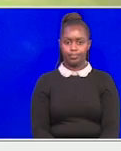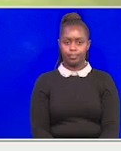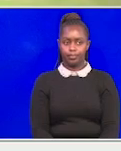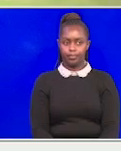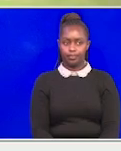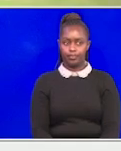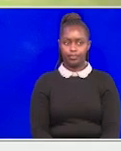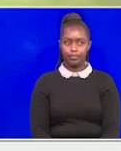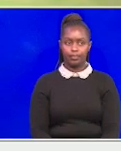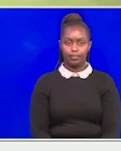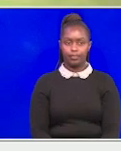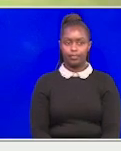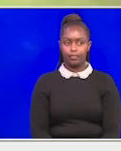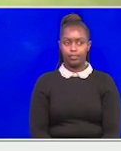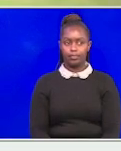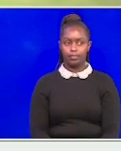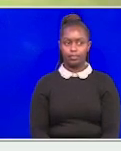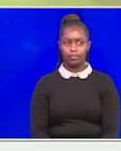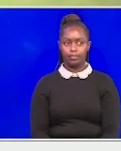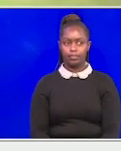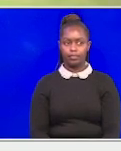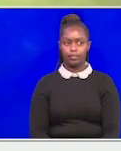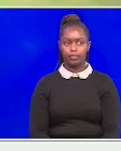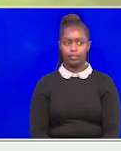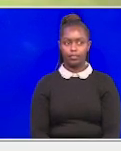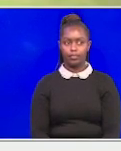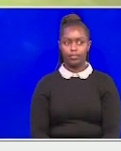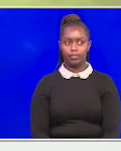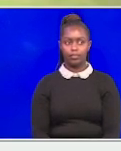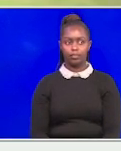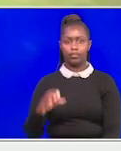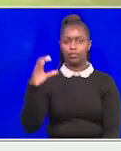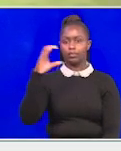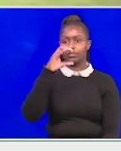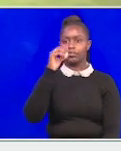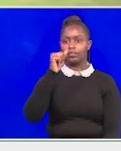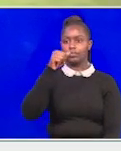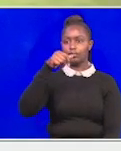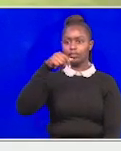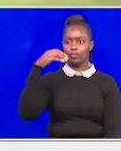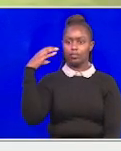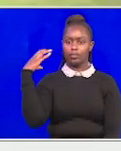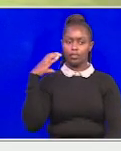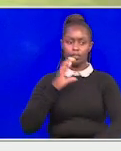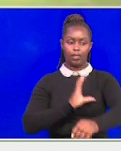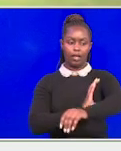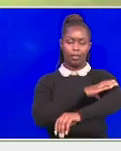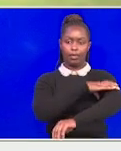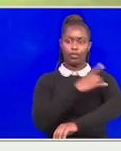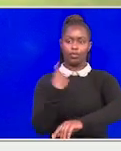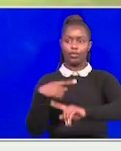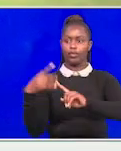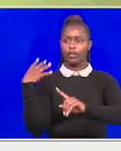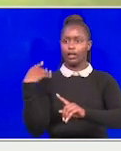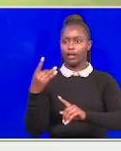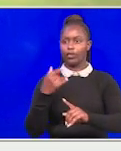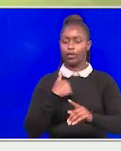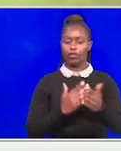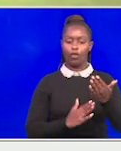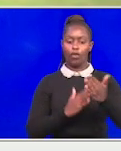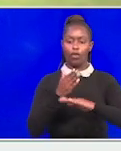Okay, my name is Colin Sware. I'm the golf captain of Karen Country Club. We have over